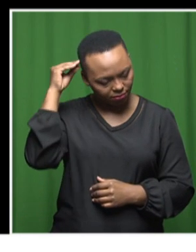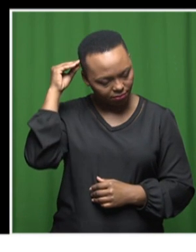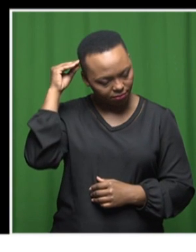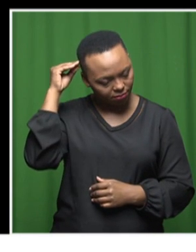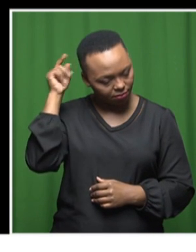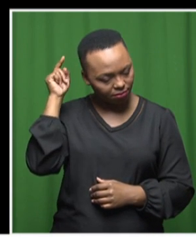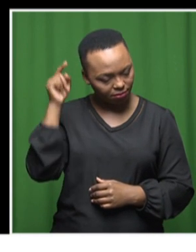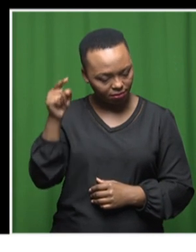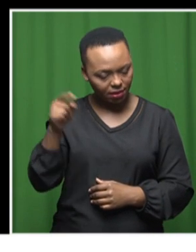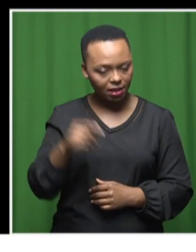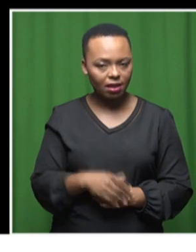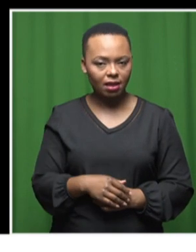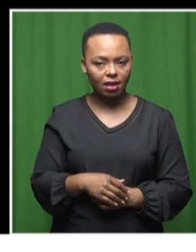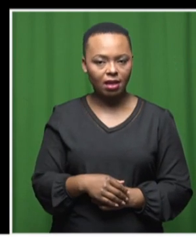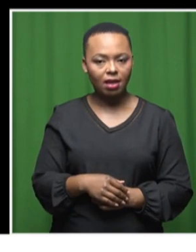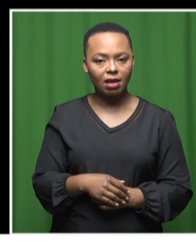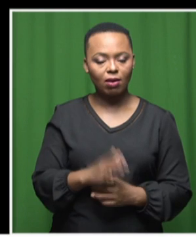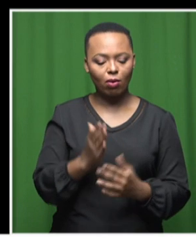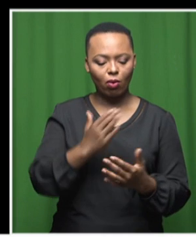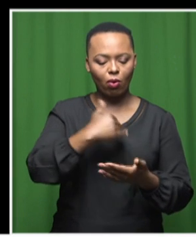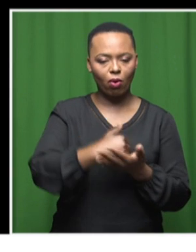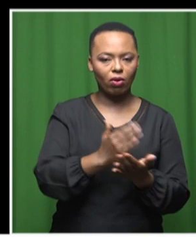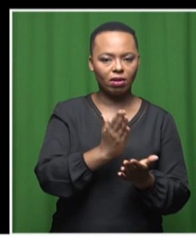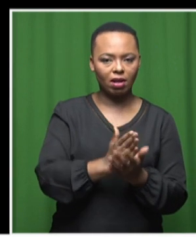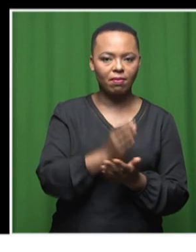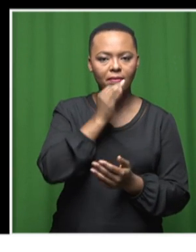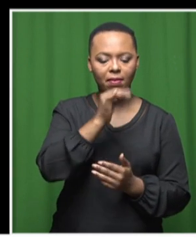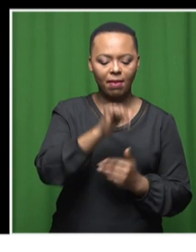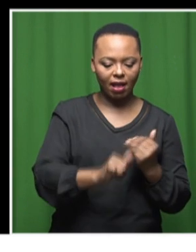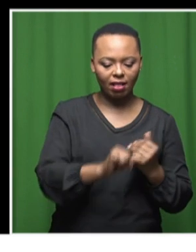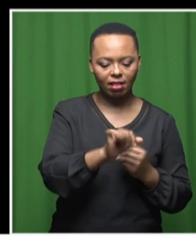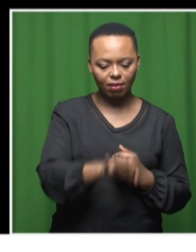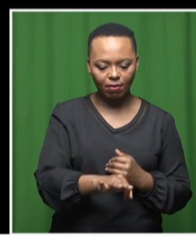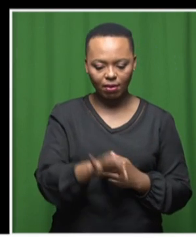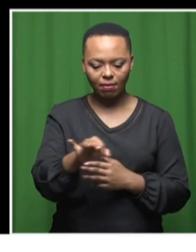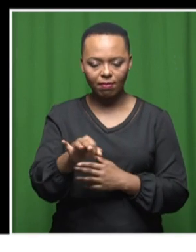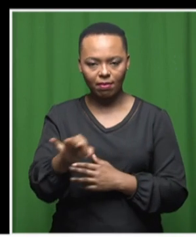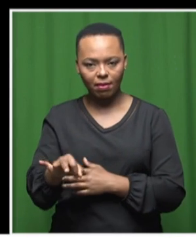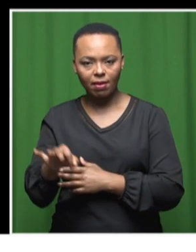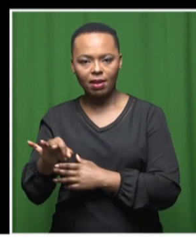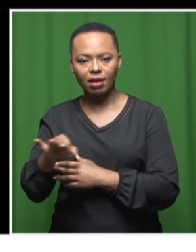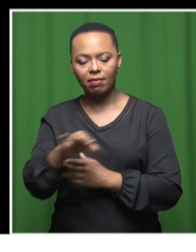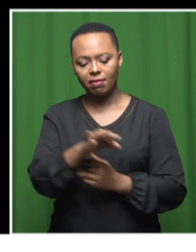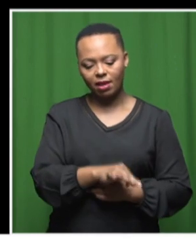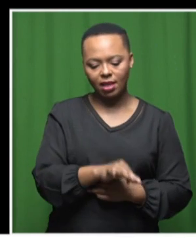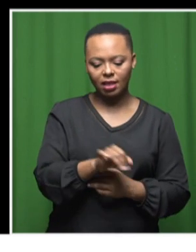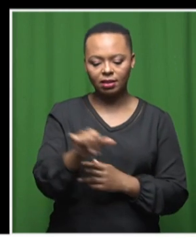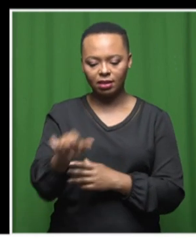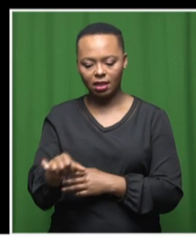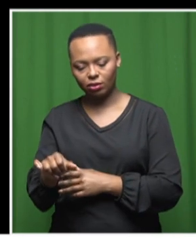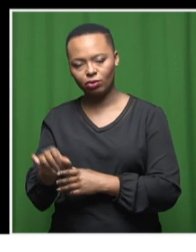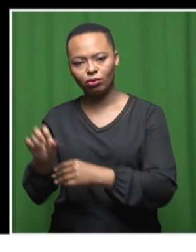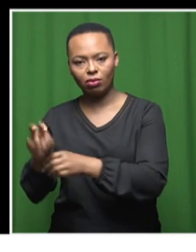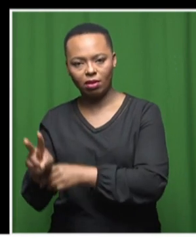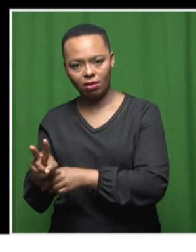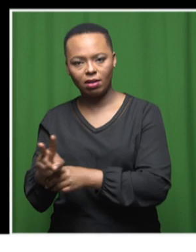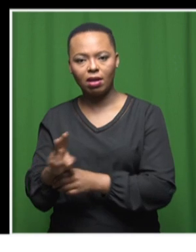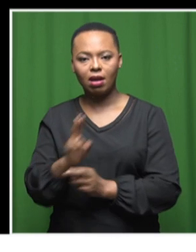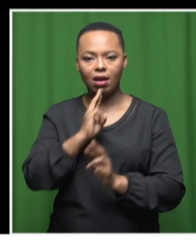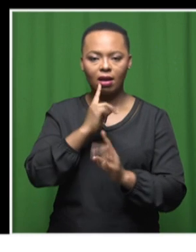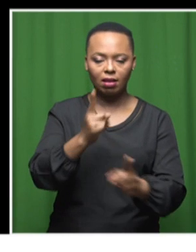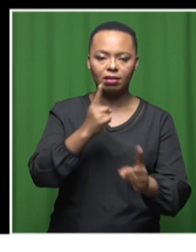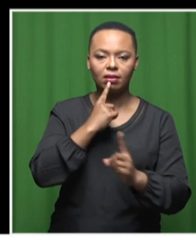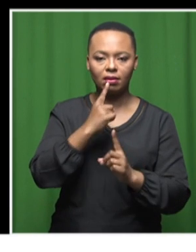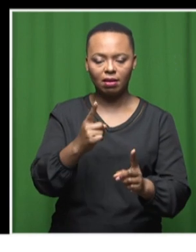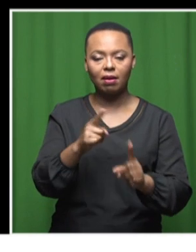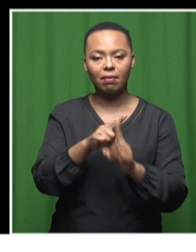the quarterly releases. But every release indicate a increase at least in murder